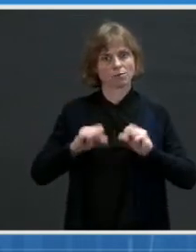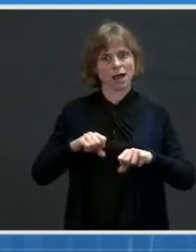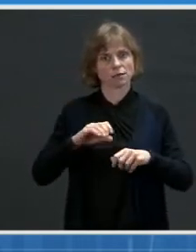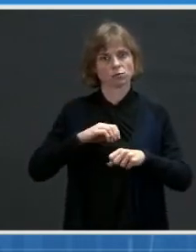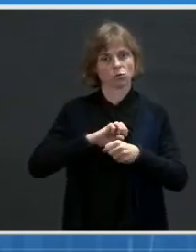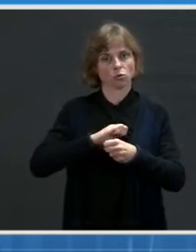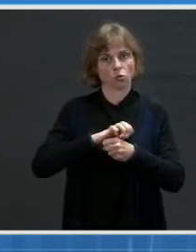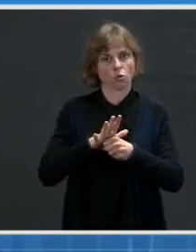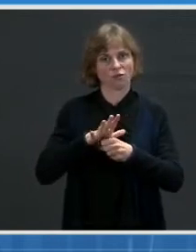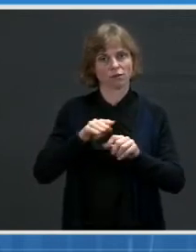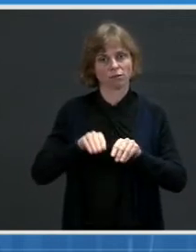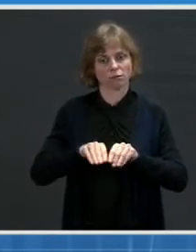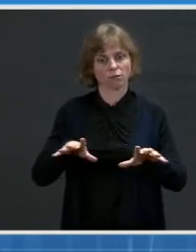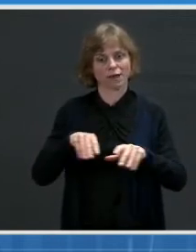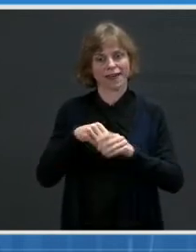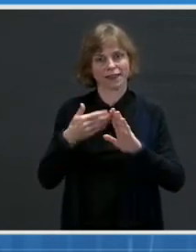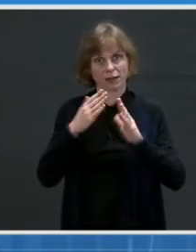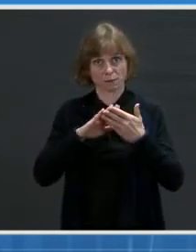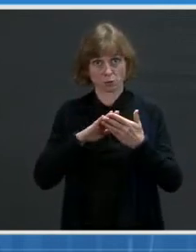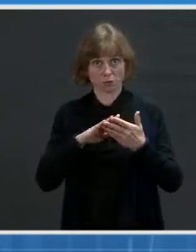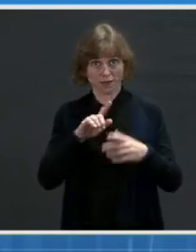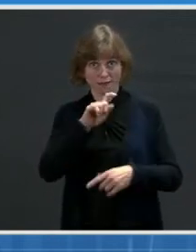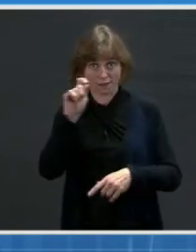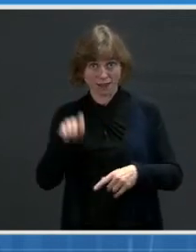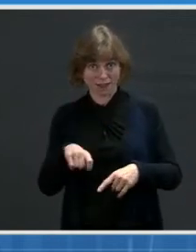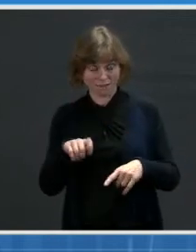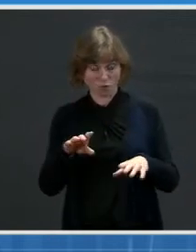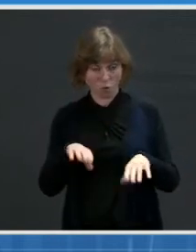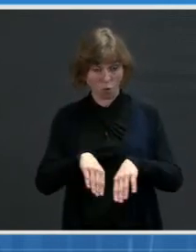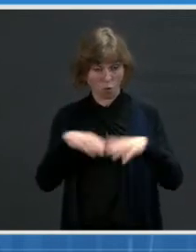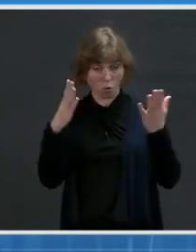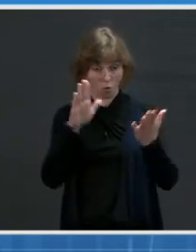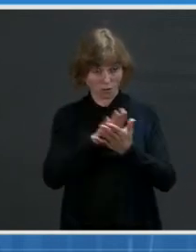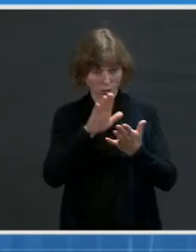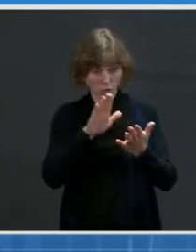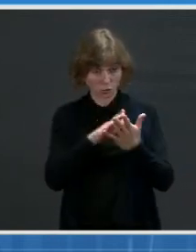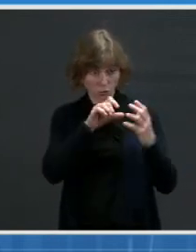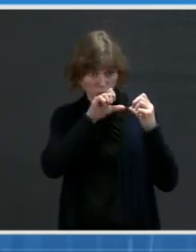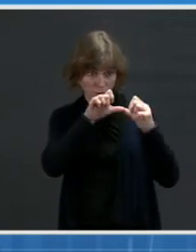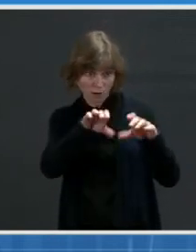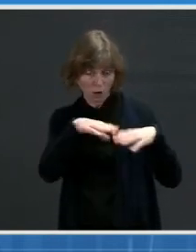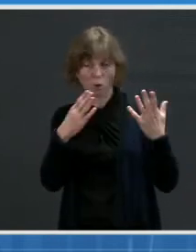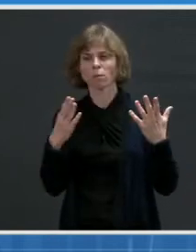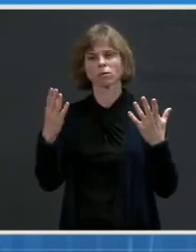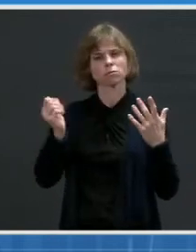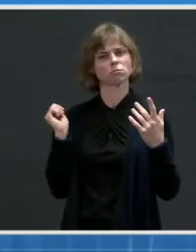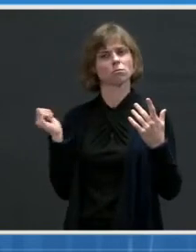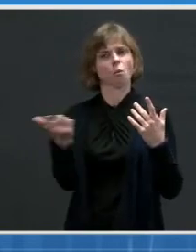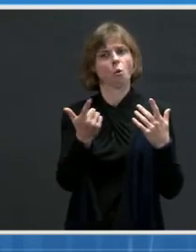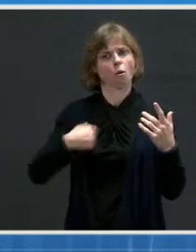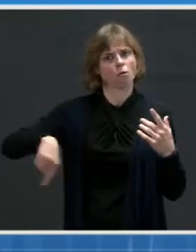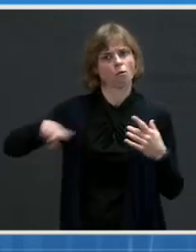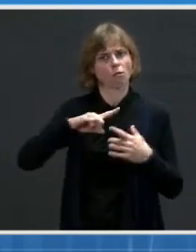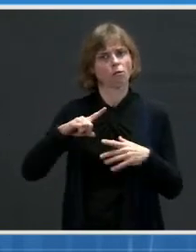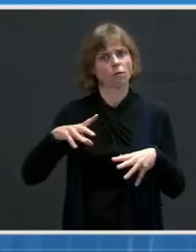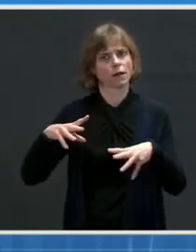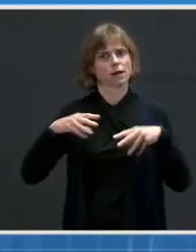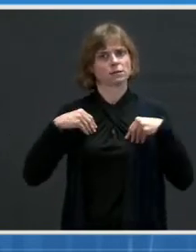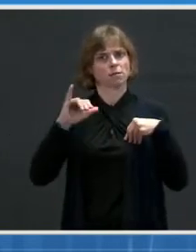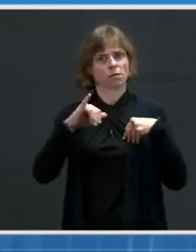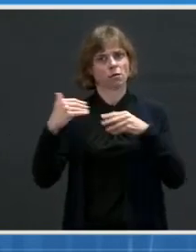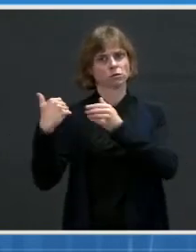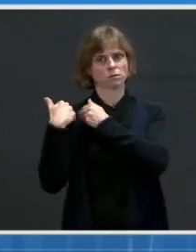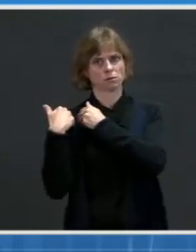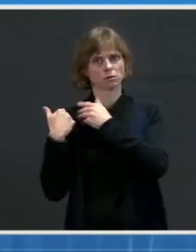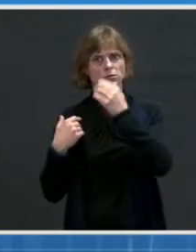to open and remain open is therefore a shared responsibility. Encouragingly, consistent with the recent